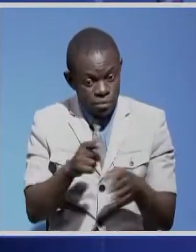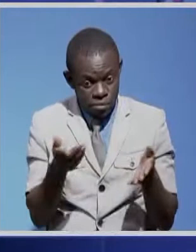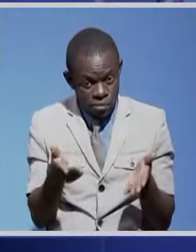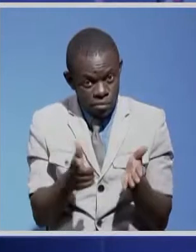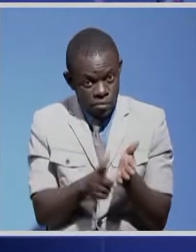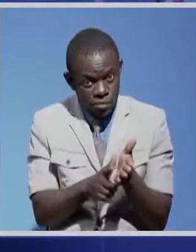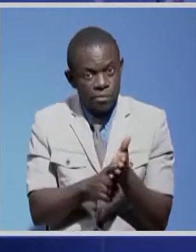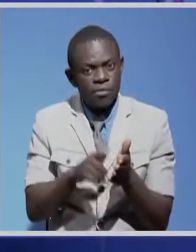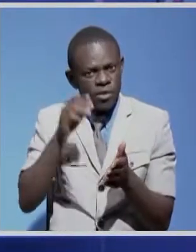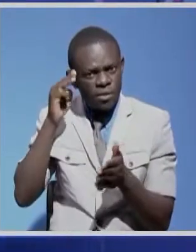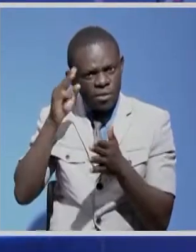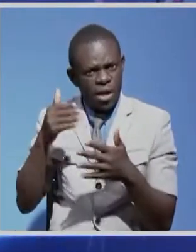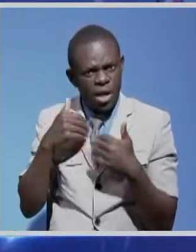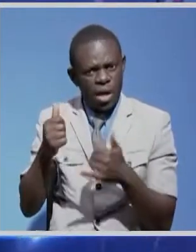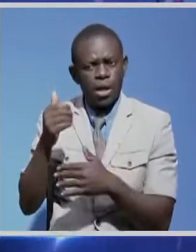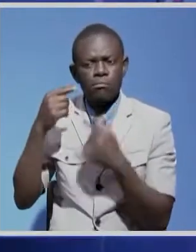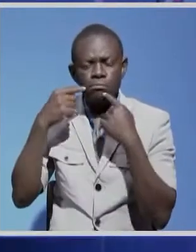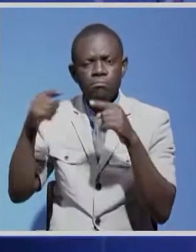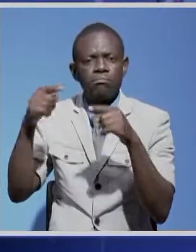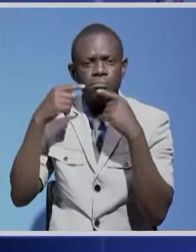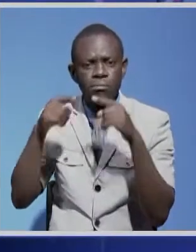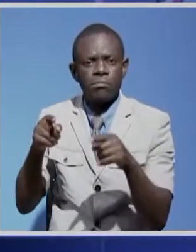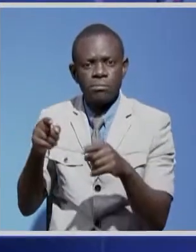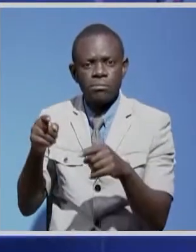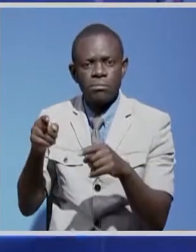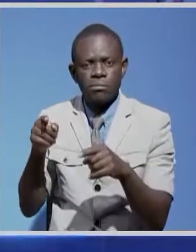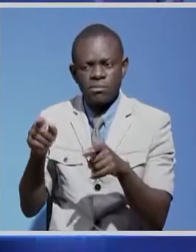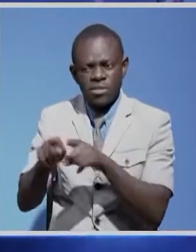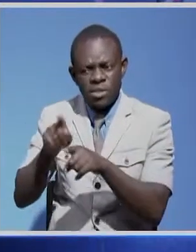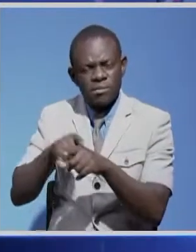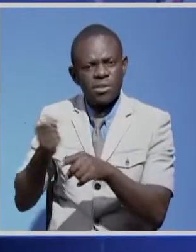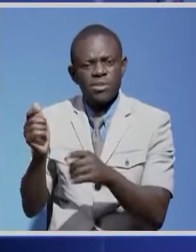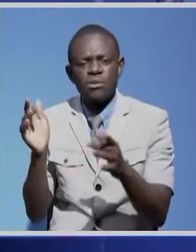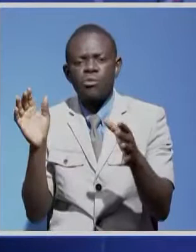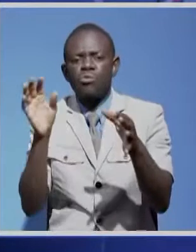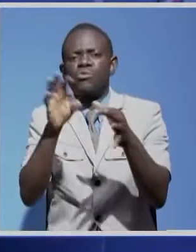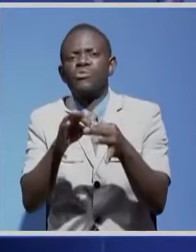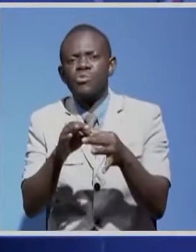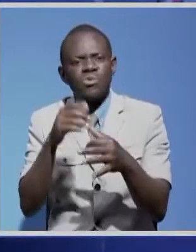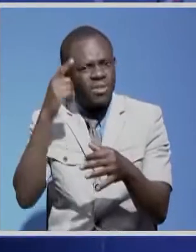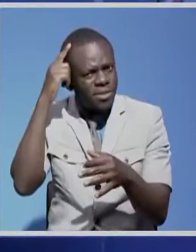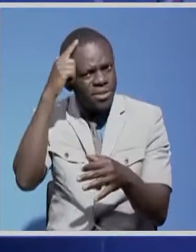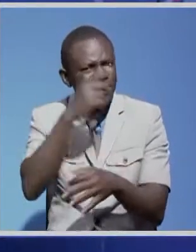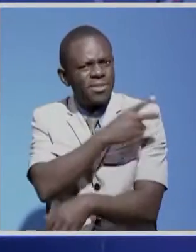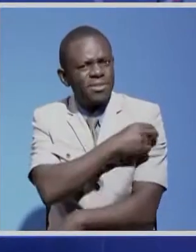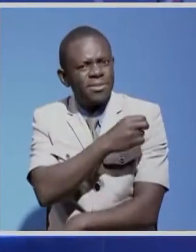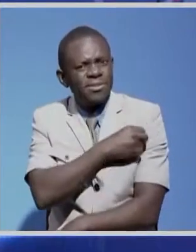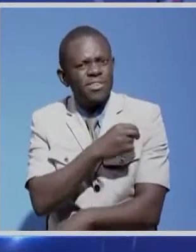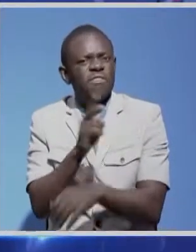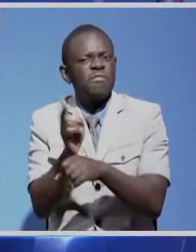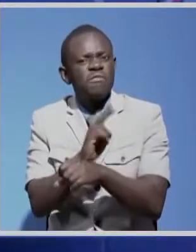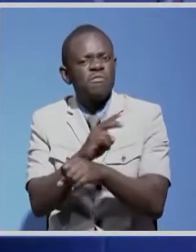during which he crossed over to Levi Mwanawasa Isolation Center, where Dr. Francis Mupeta stressed that people should